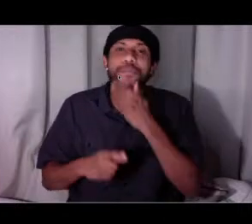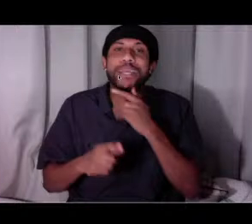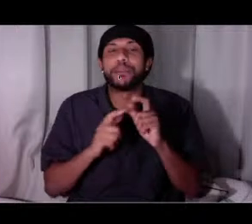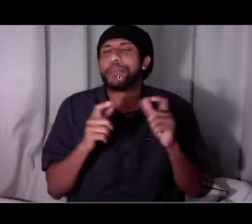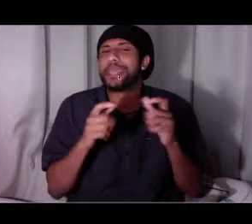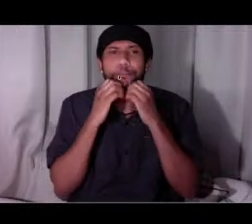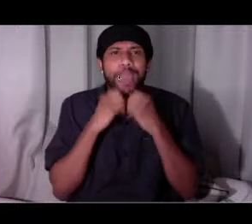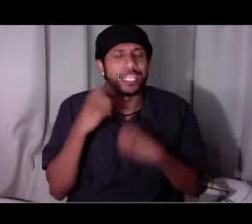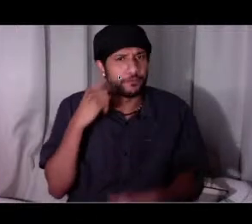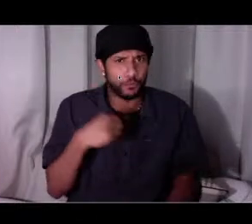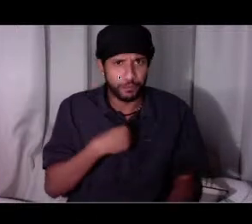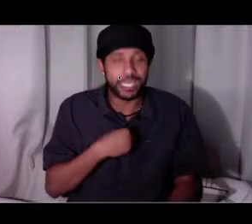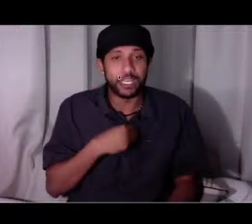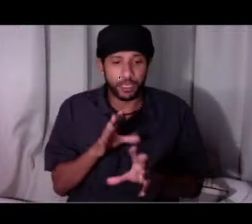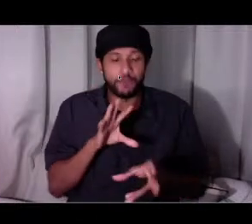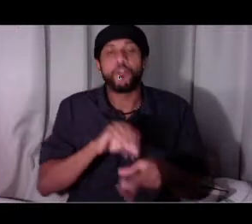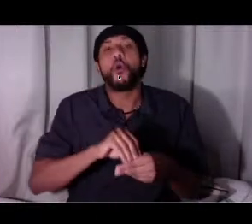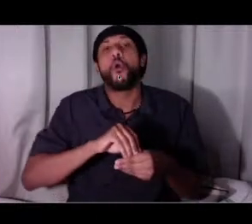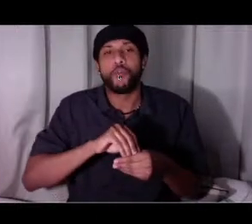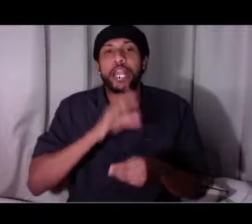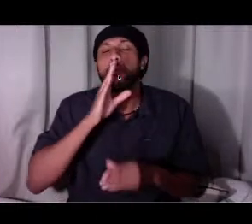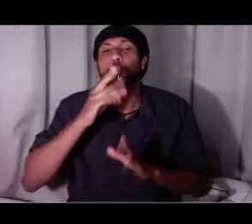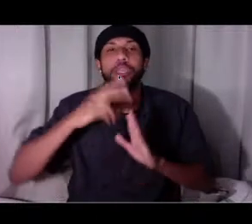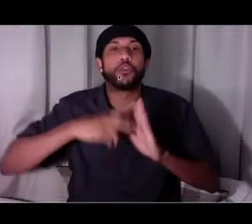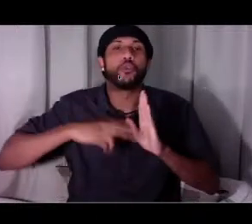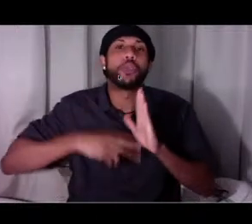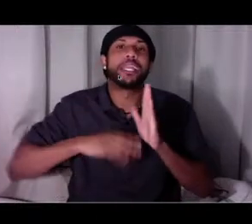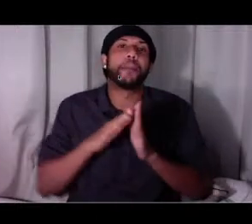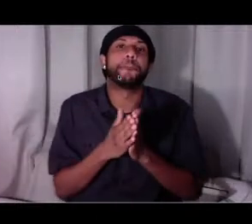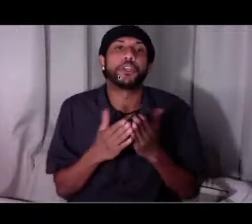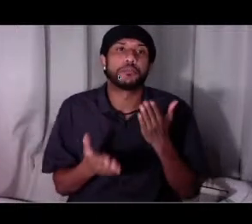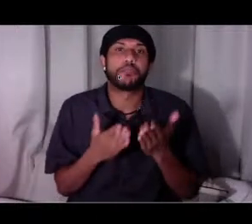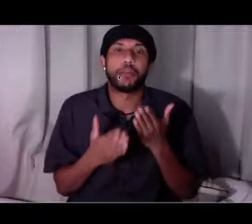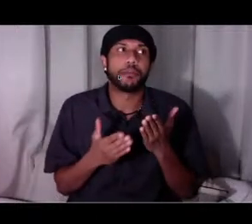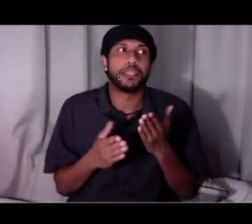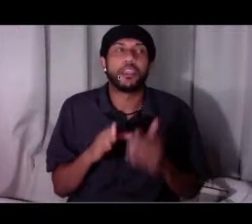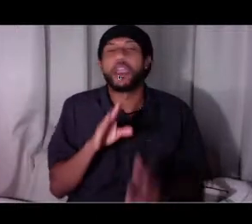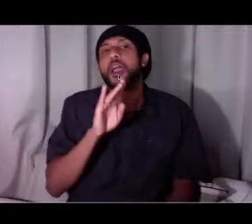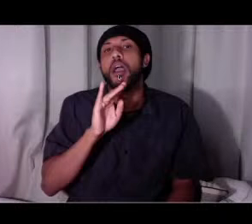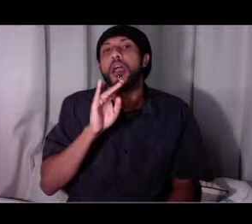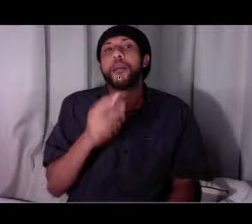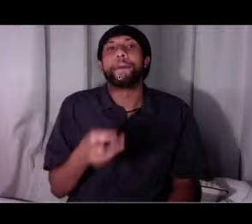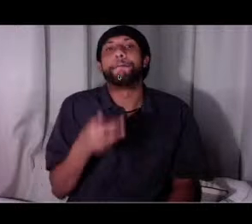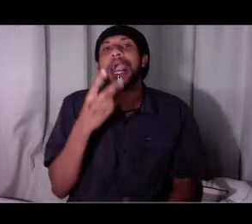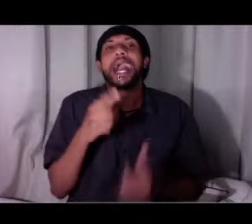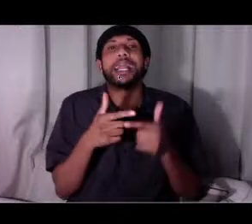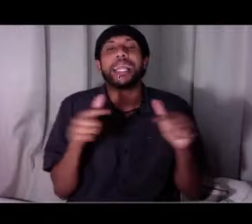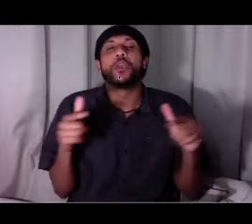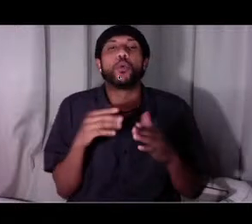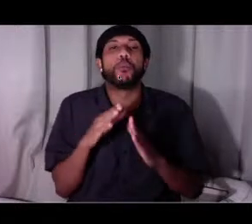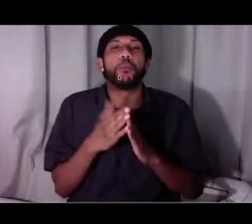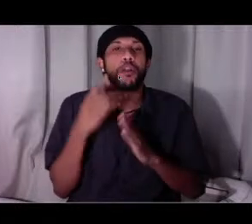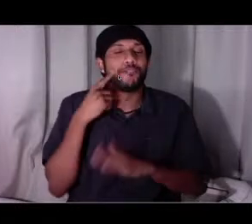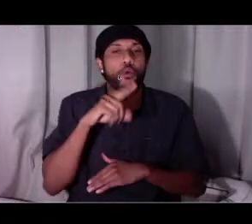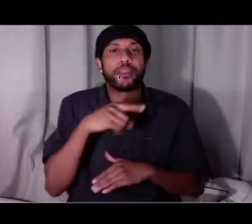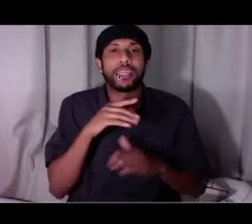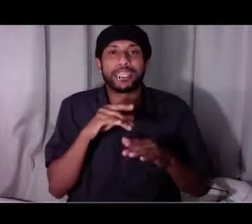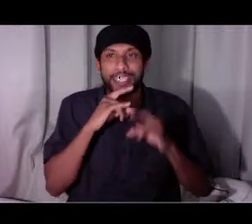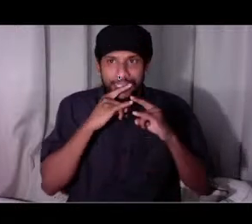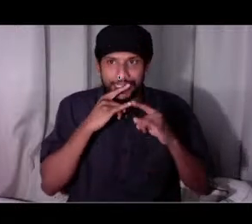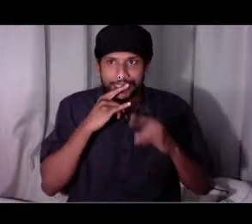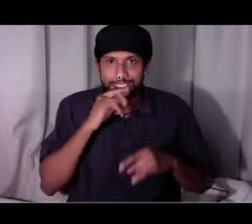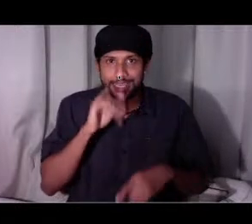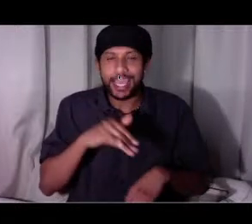passion of mine to be part of it and I will be reading books probably a bilingual bilingual uh book uh to the kids that evening